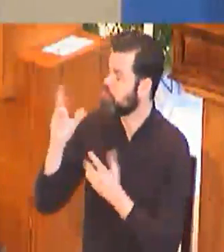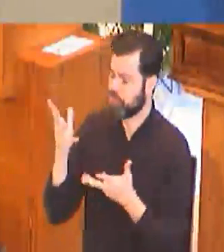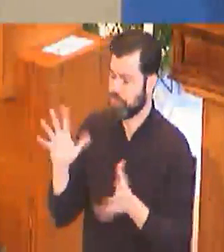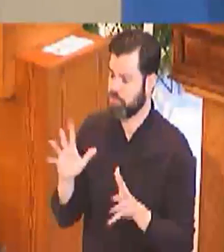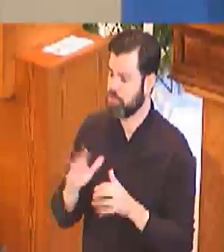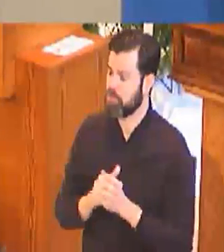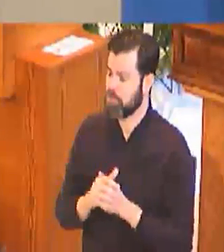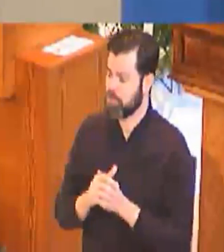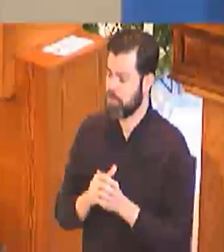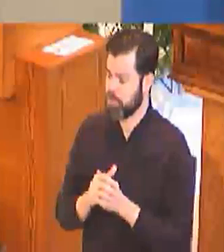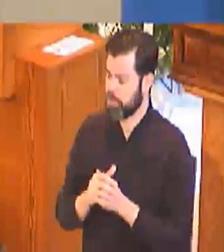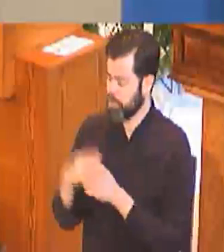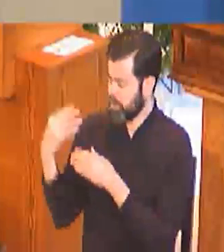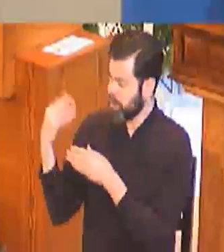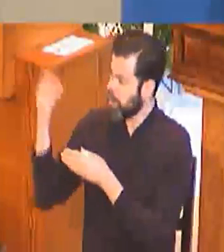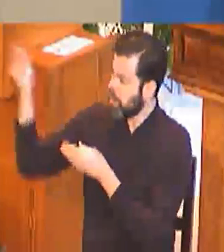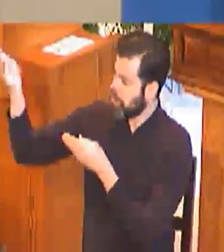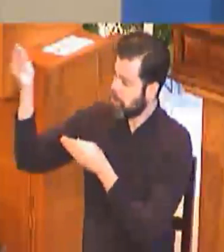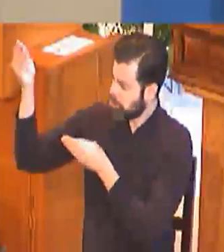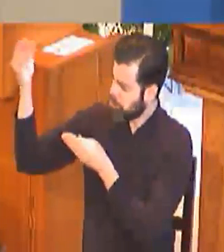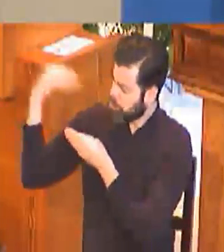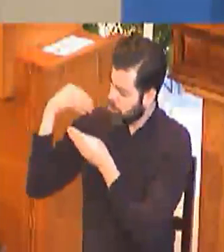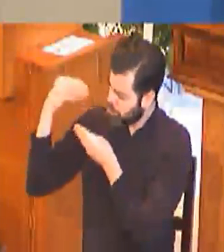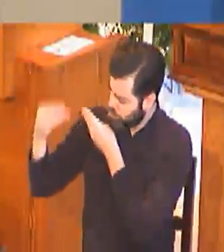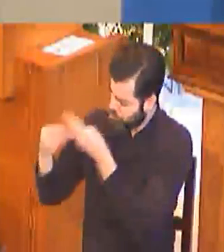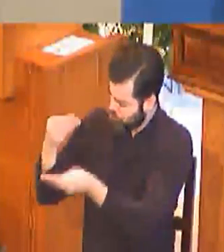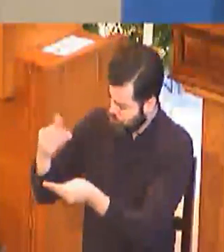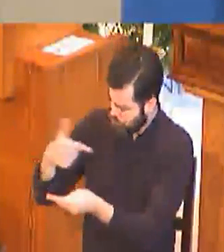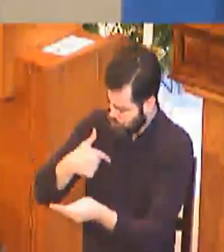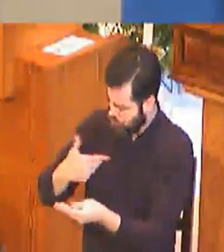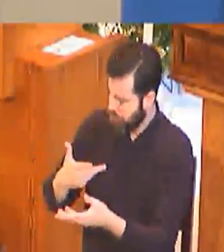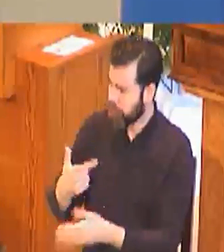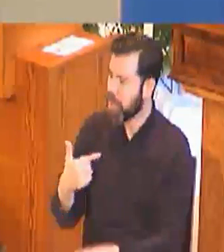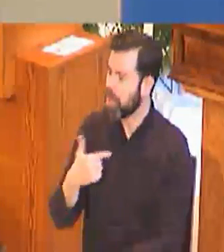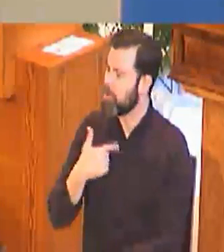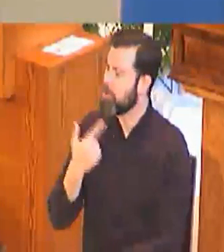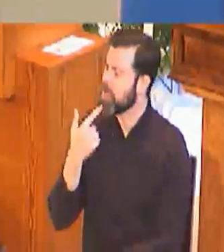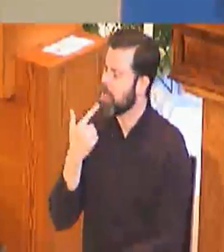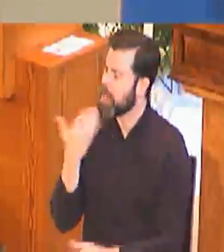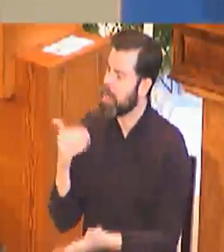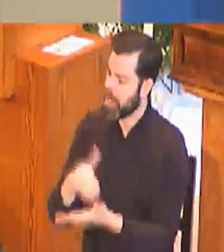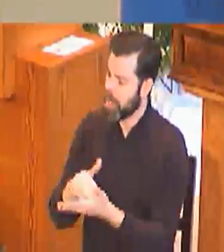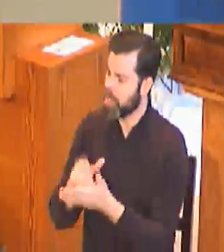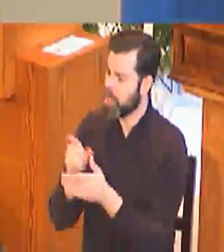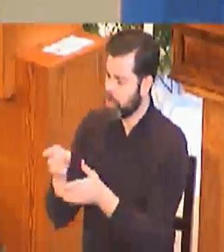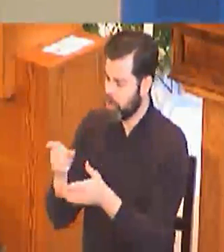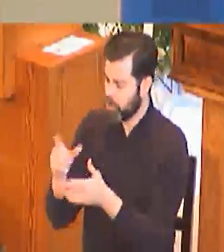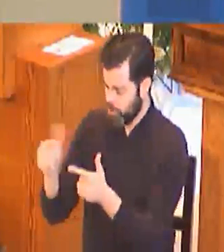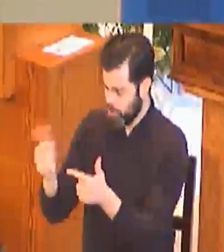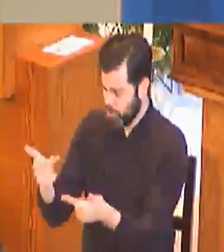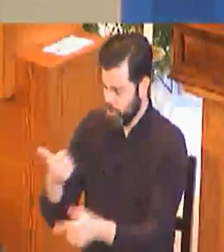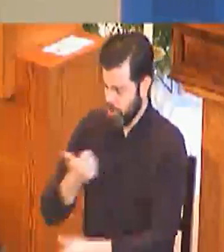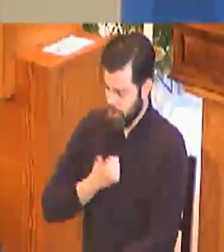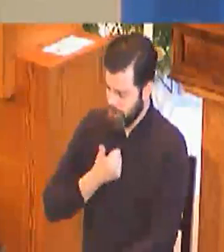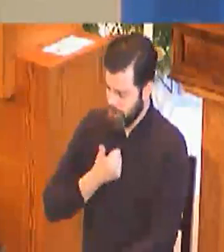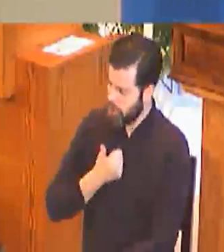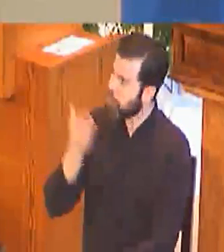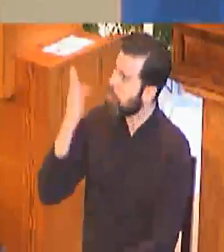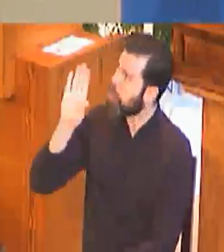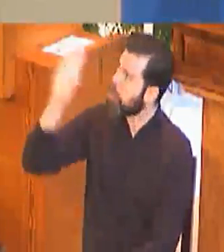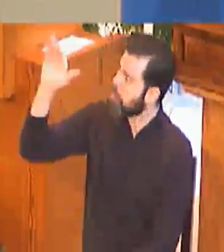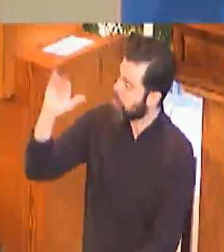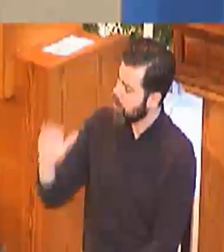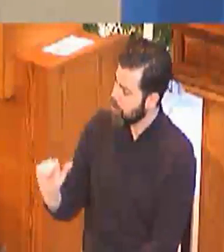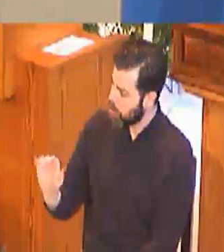say that one more time and then ask you to affirm it with me. I am a child of God. There is nothing